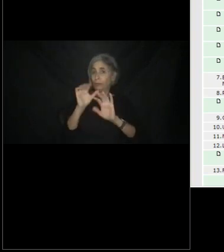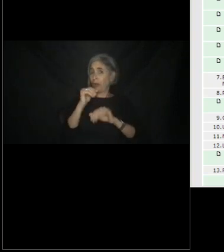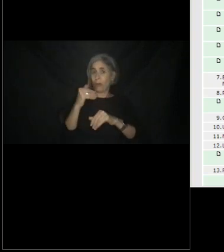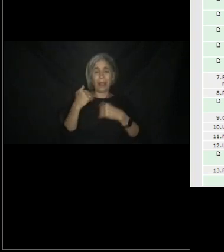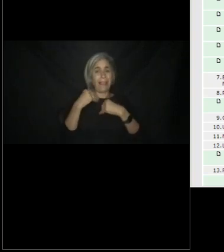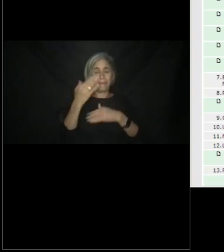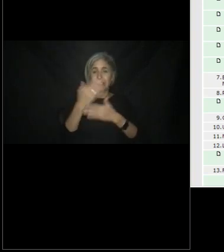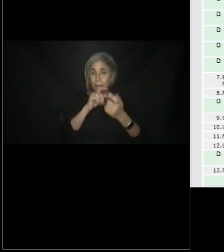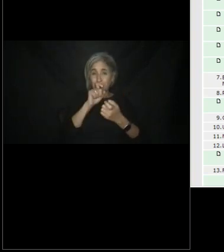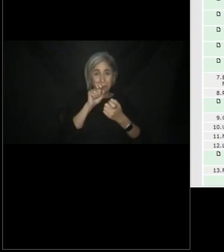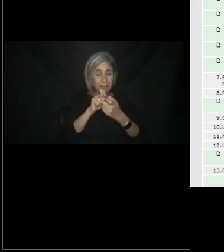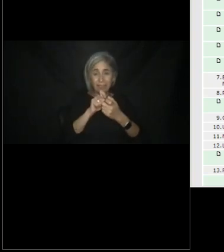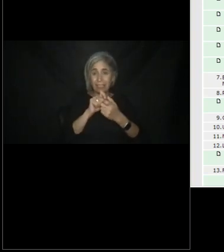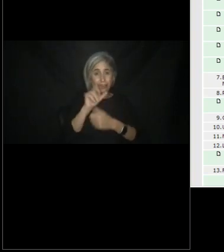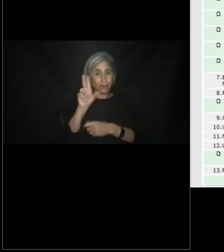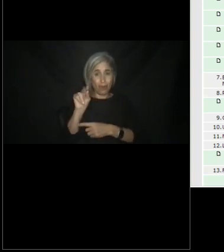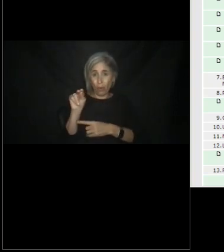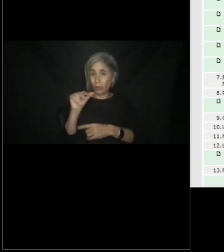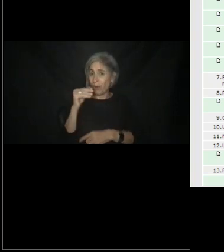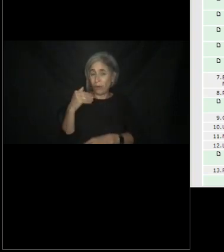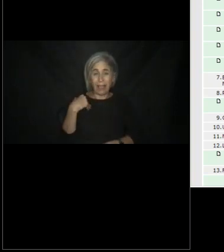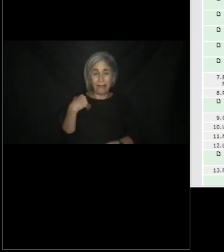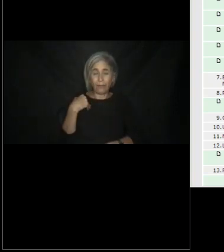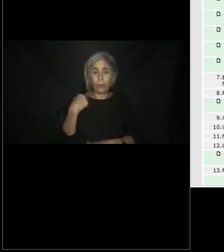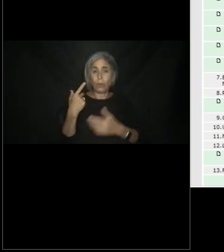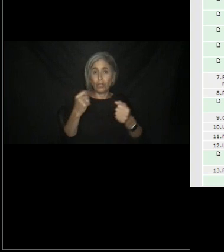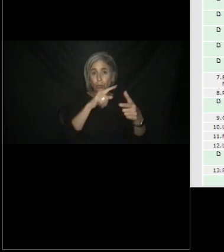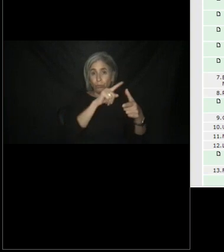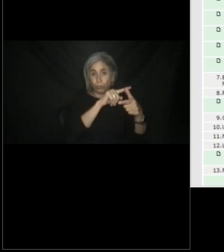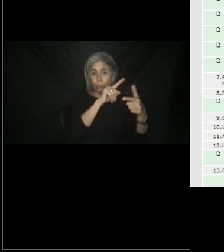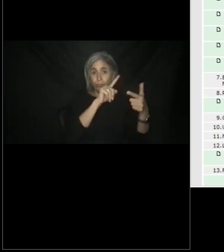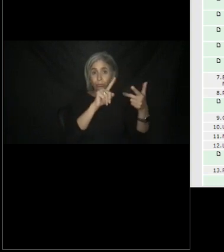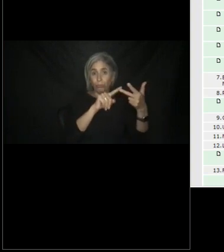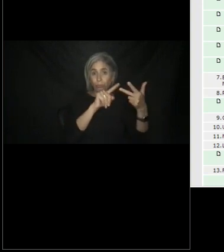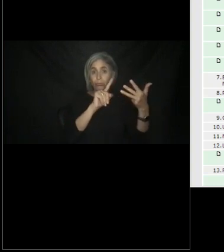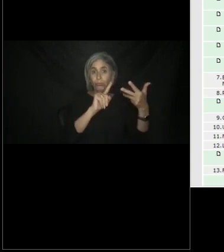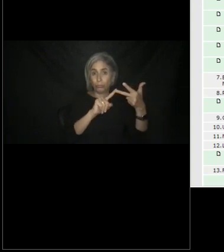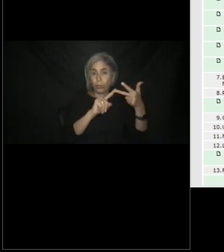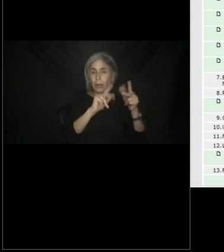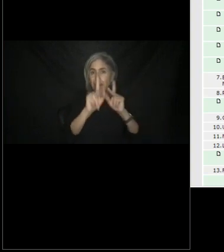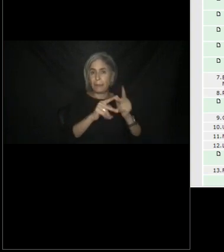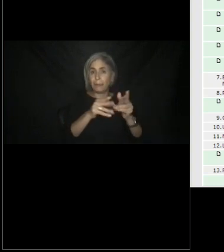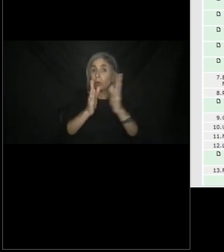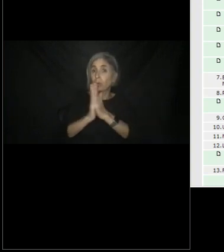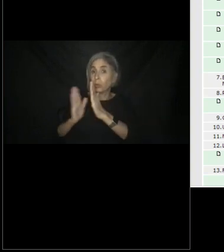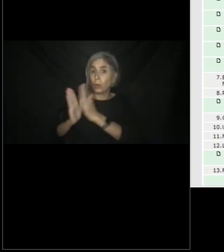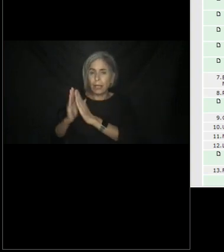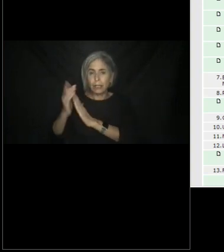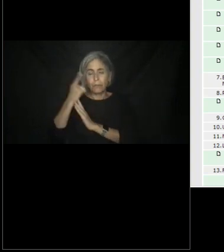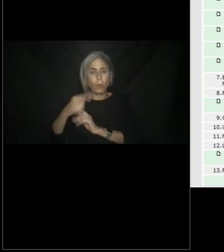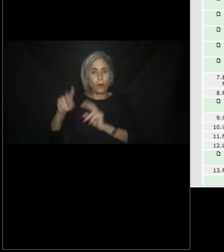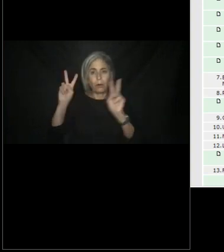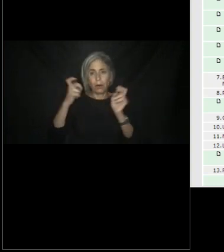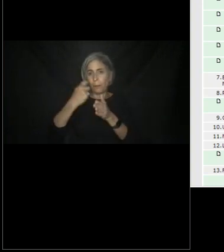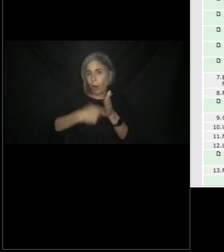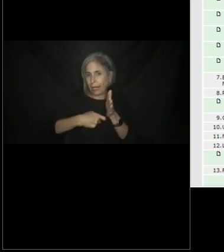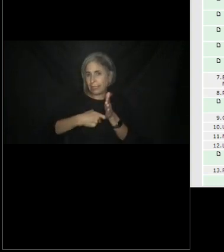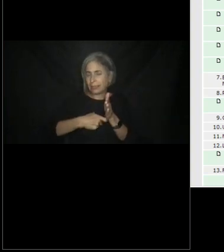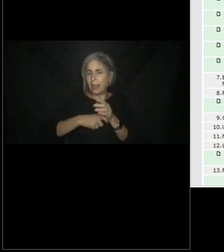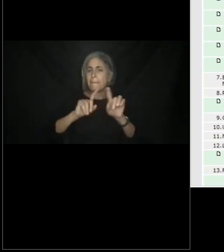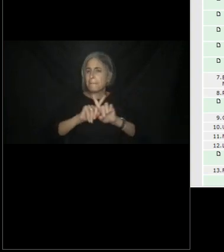mind necessarily, because we would do that transparent request for quote and that, but we